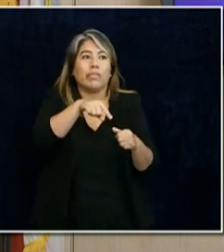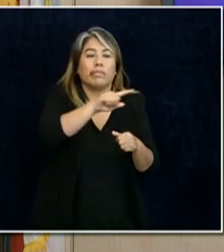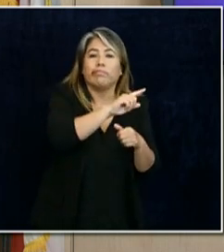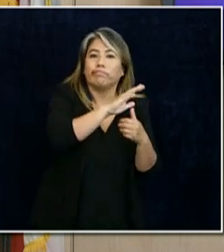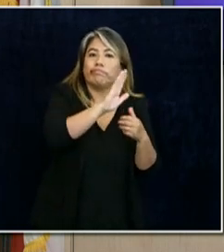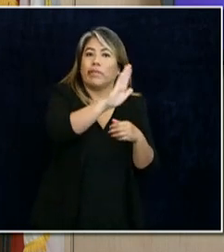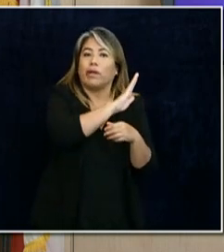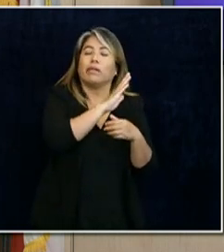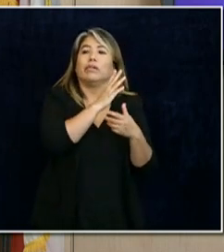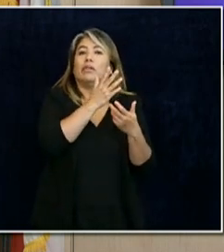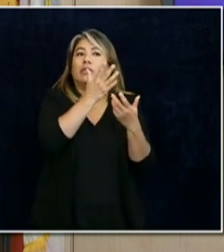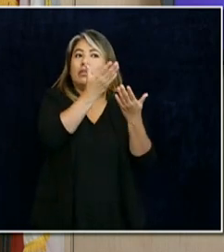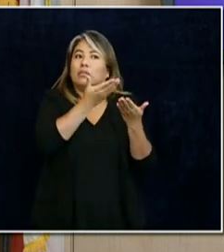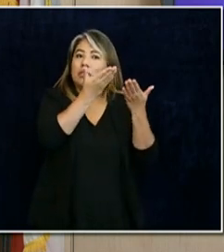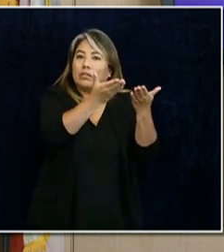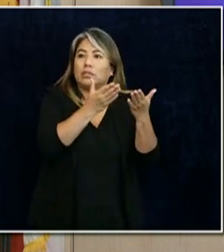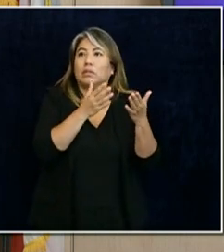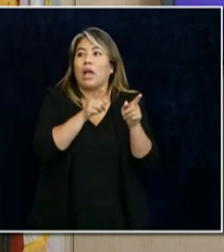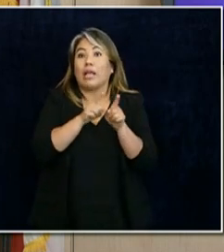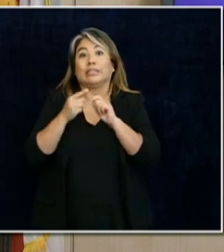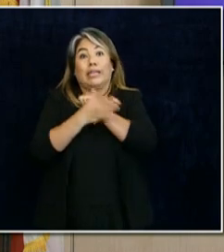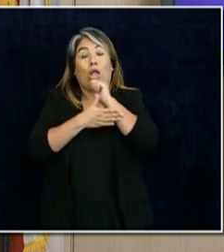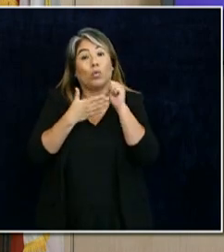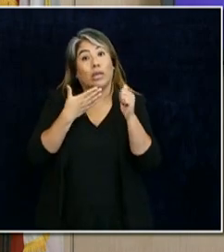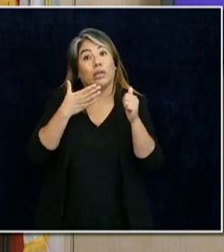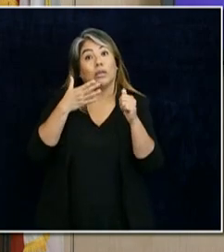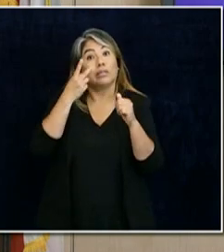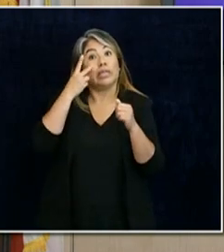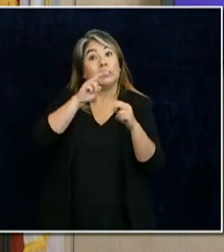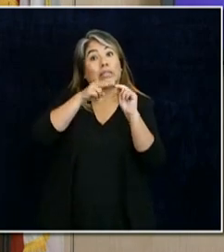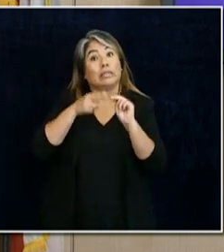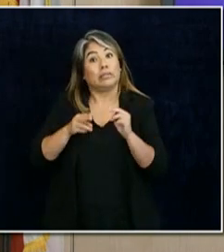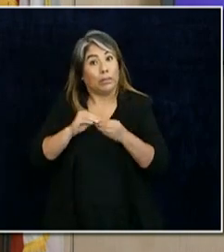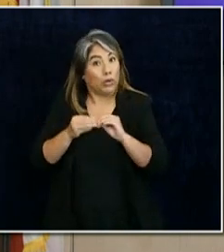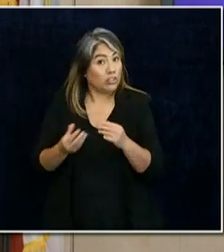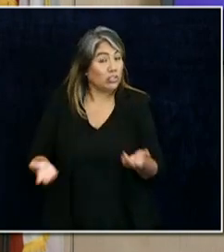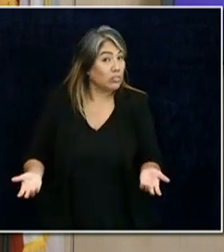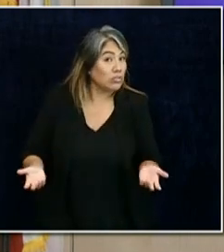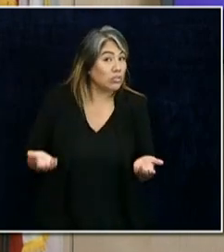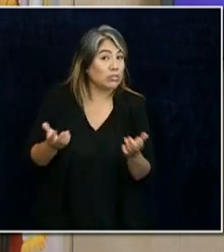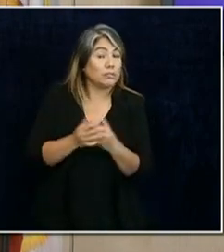the county has said, in the right direction? Okay, Dr. Wooten's going to respond.